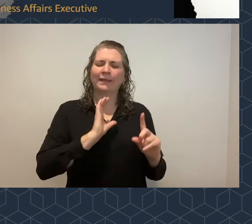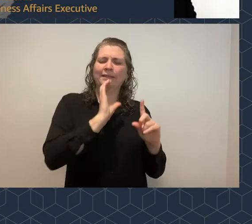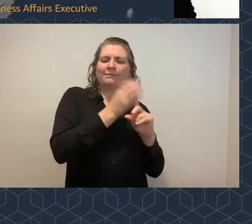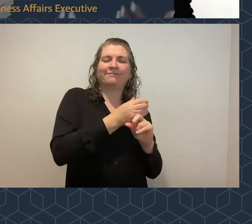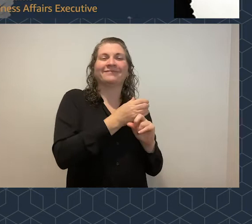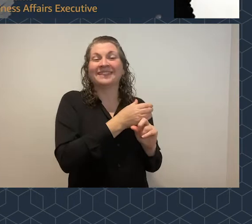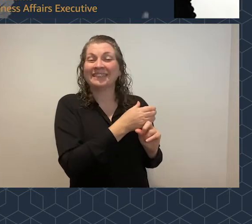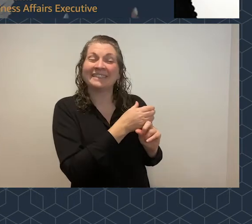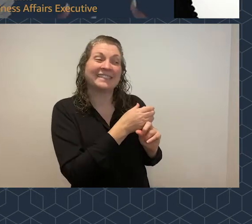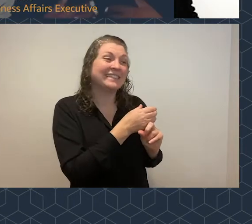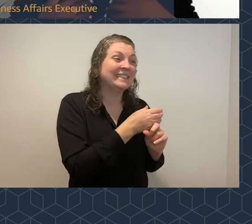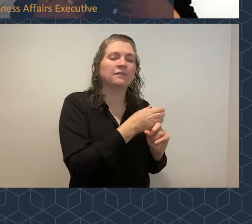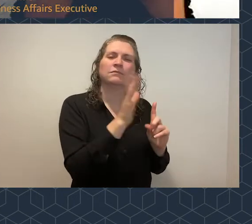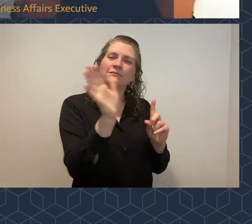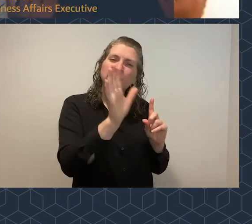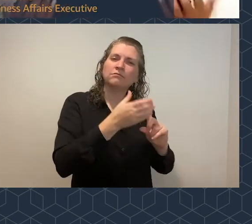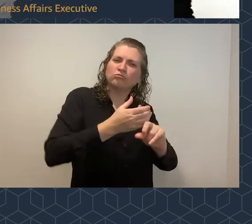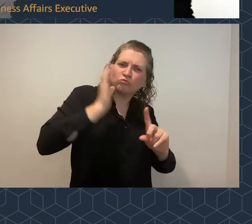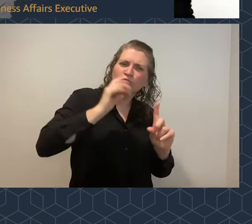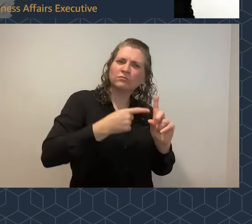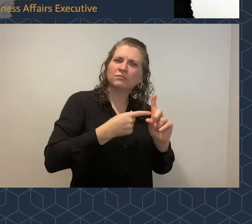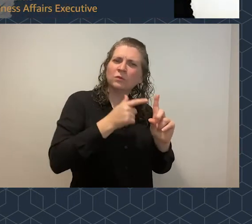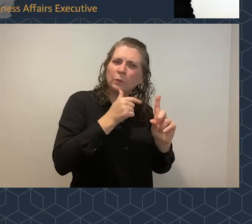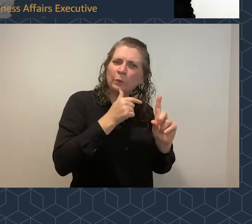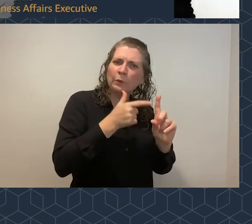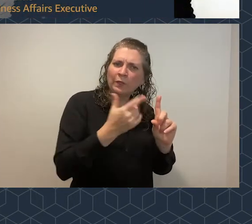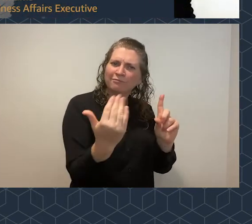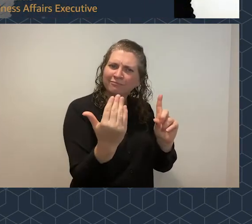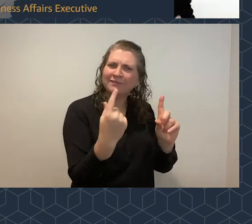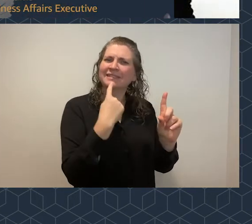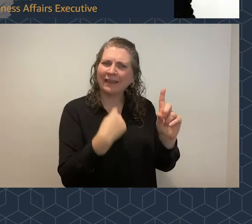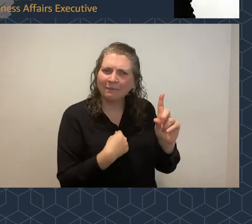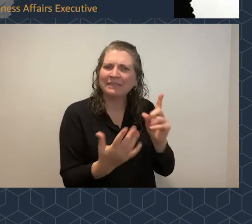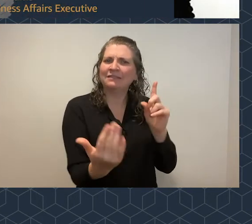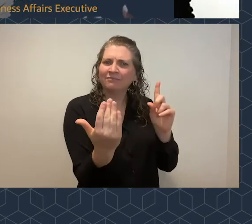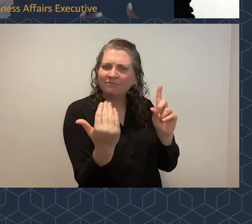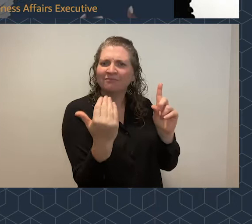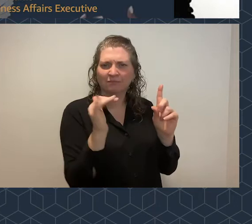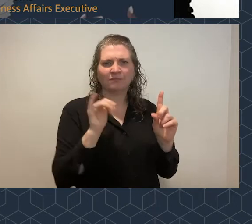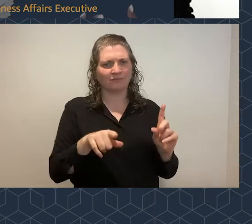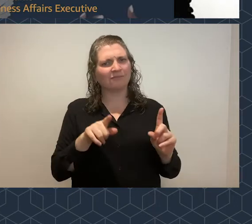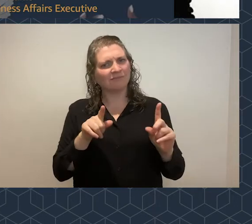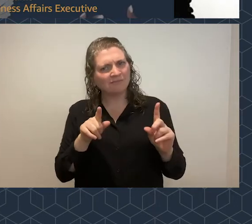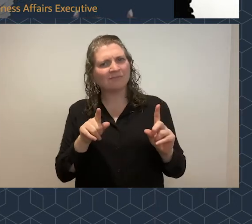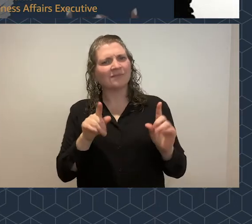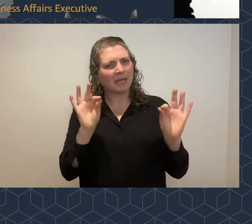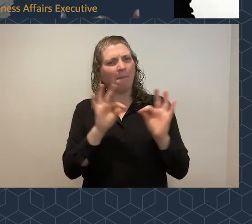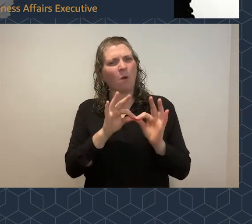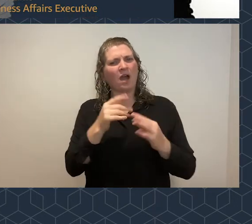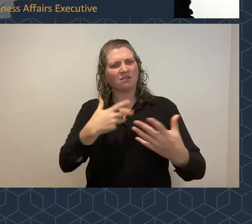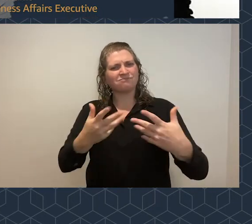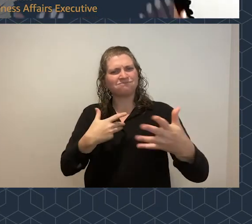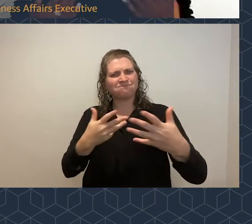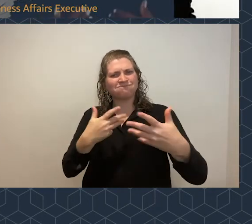and not necessarily want to come across as, being braggadocious or being really arrogant. And I think it's important for us as